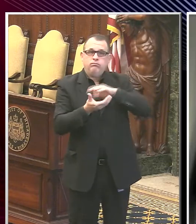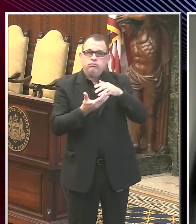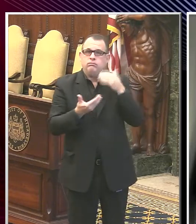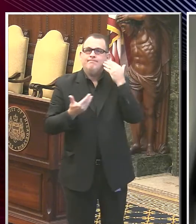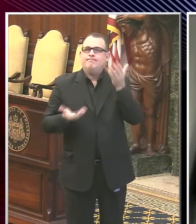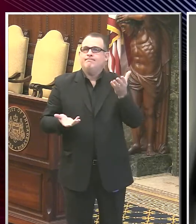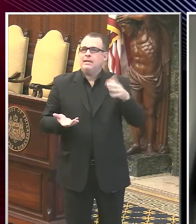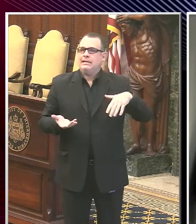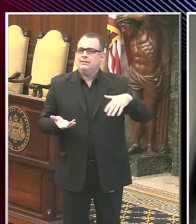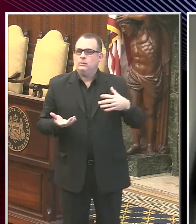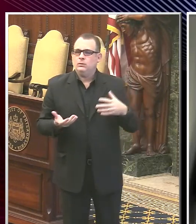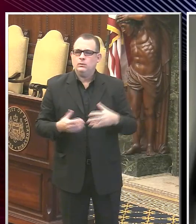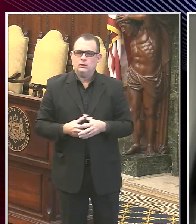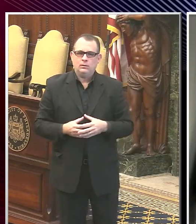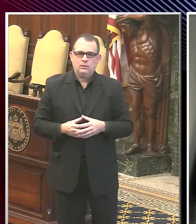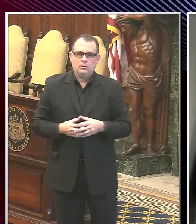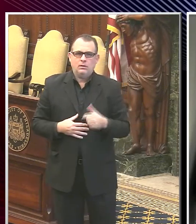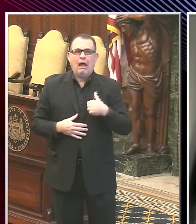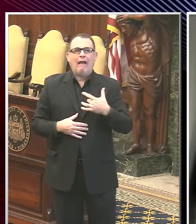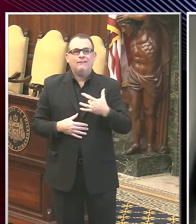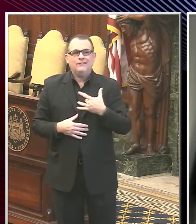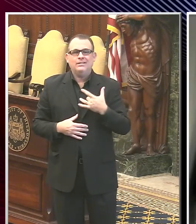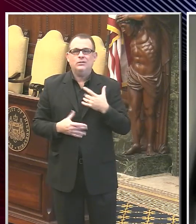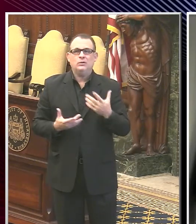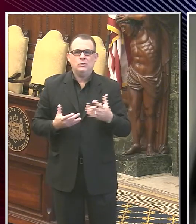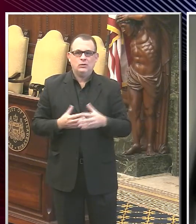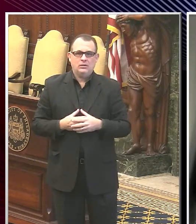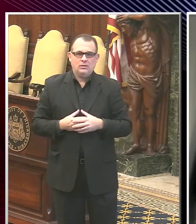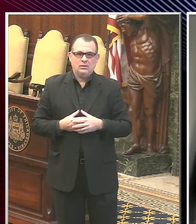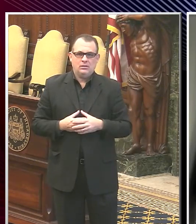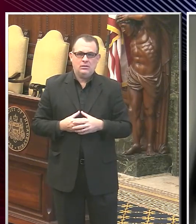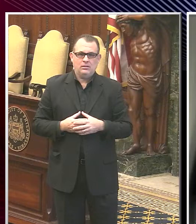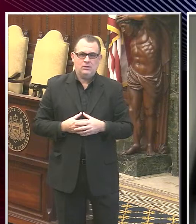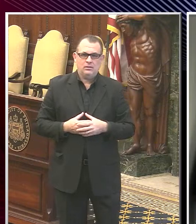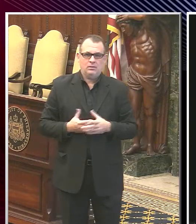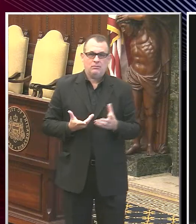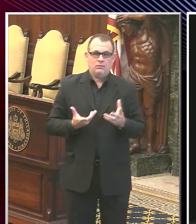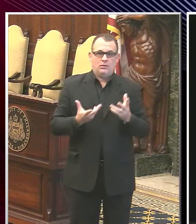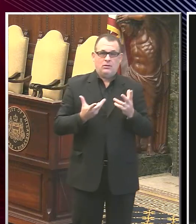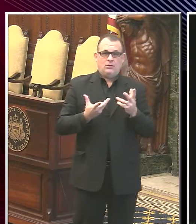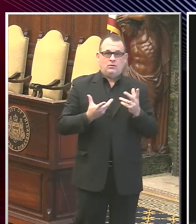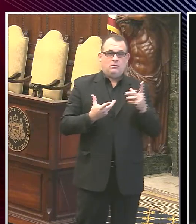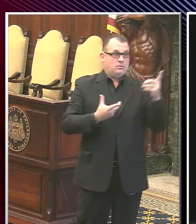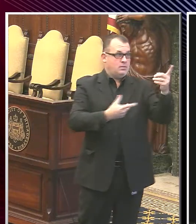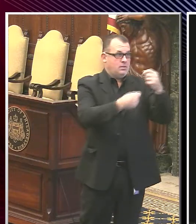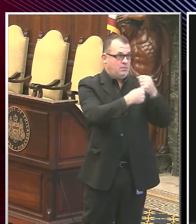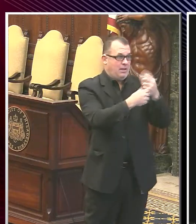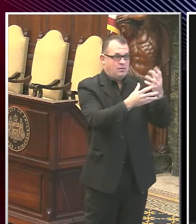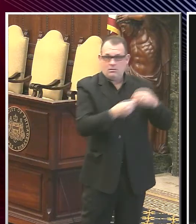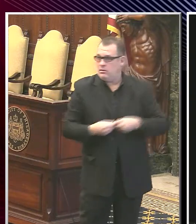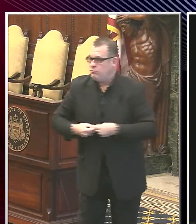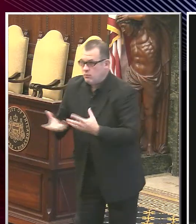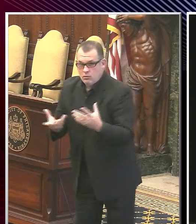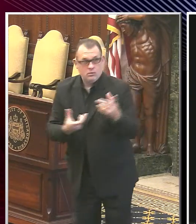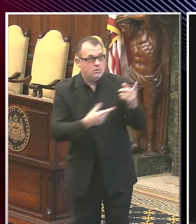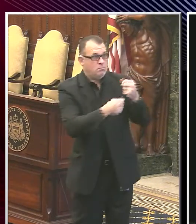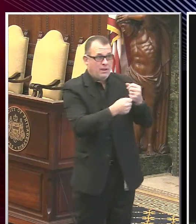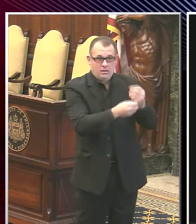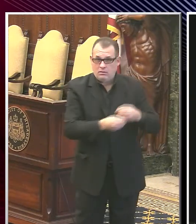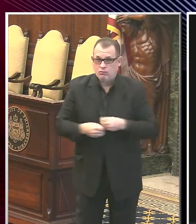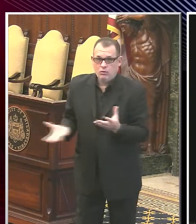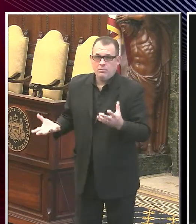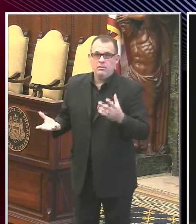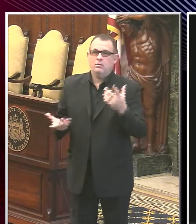can probably administer them and distribute those doses in Philadelphia as quickly as they can produce them. But we just don't have good information about how quickly they can produce them.